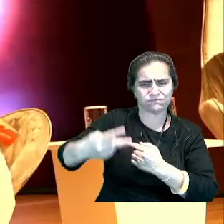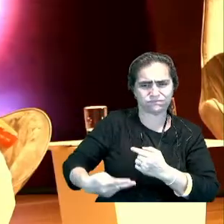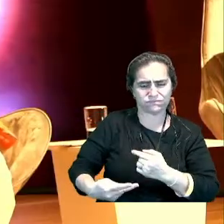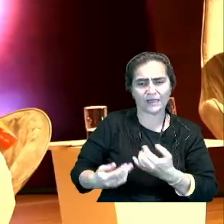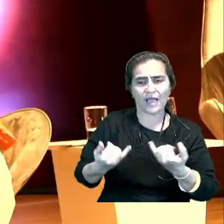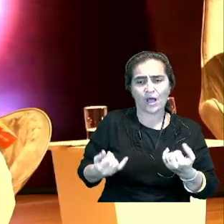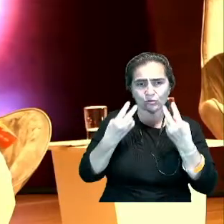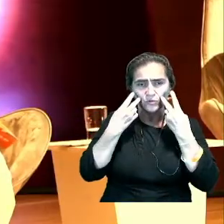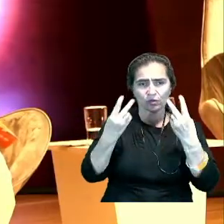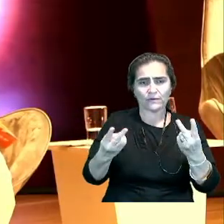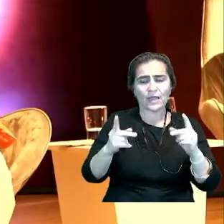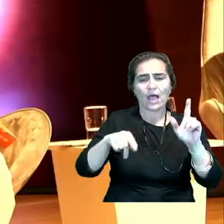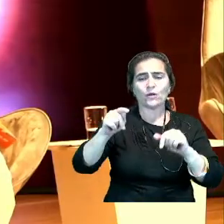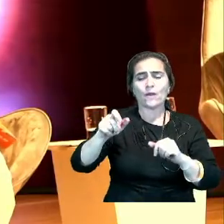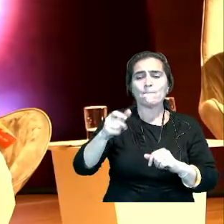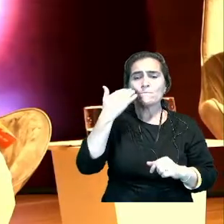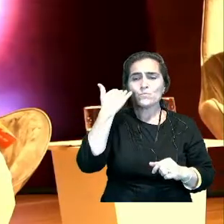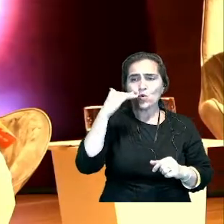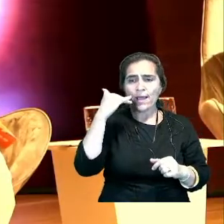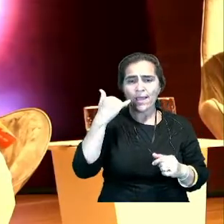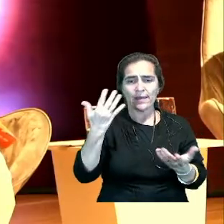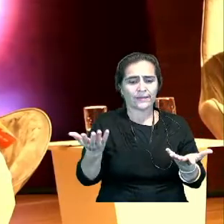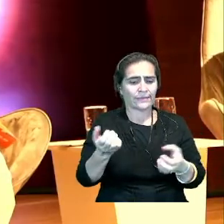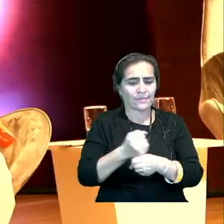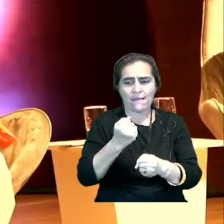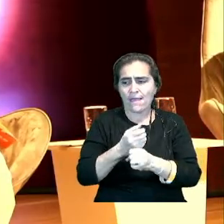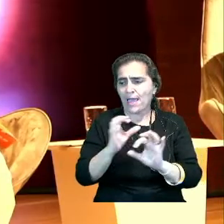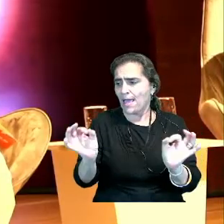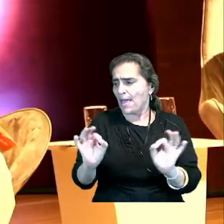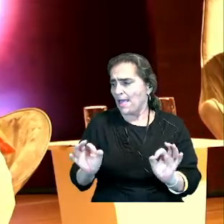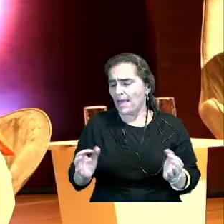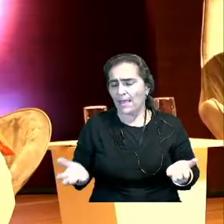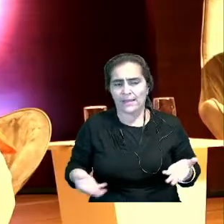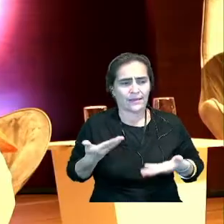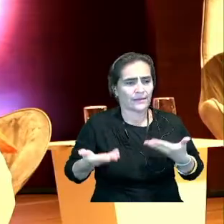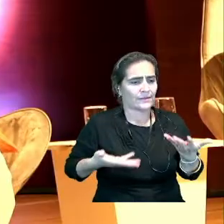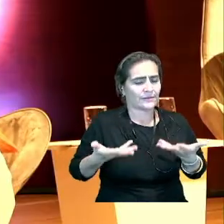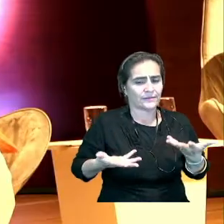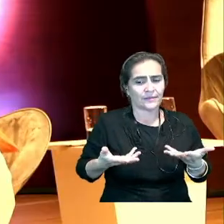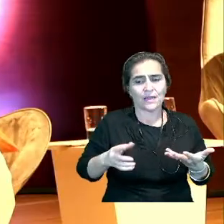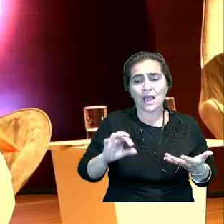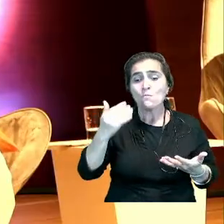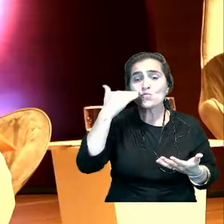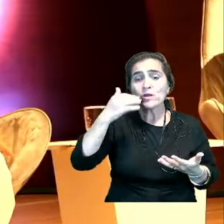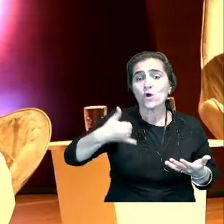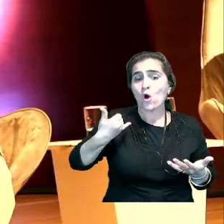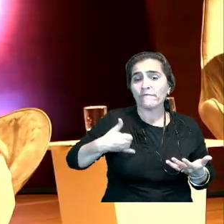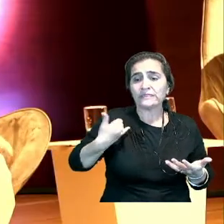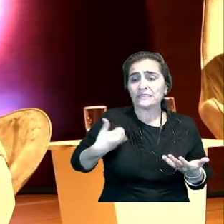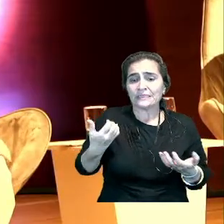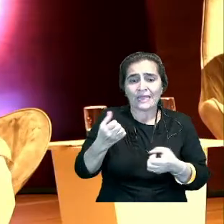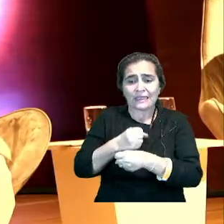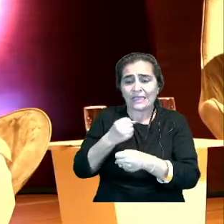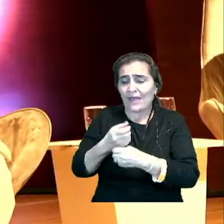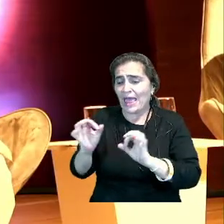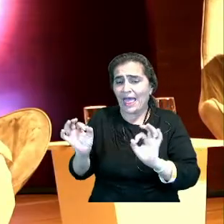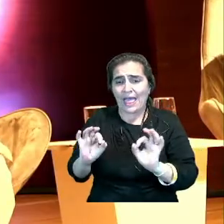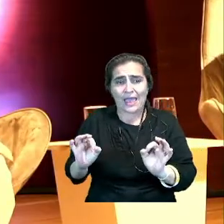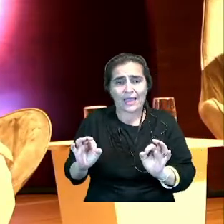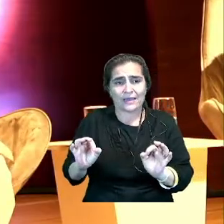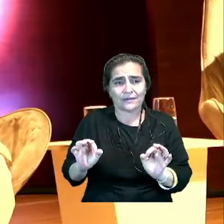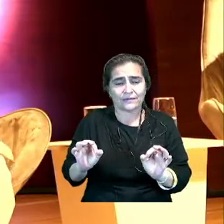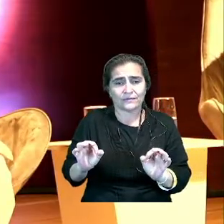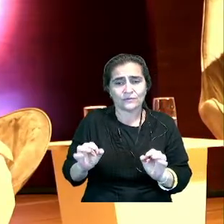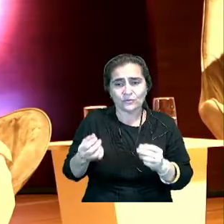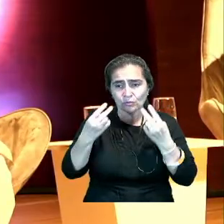and especially among young women, are much higher than the rest of the population, when we